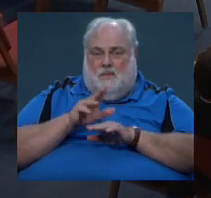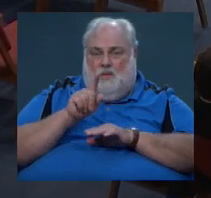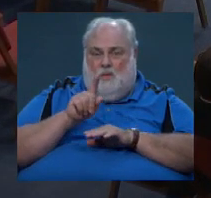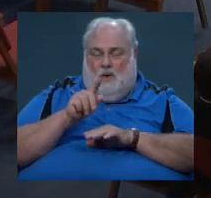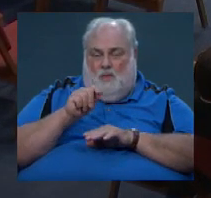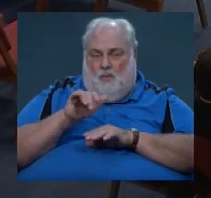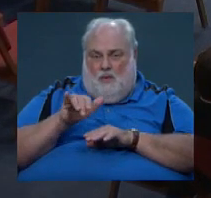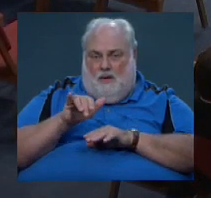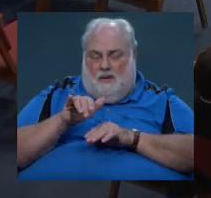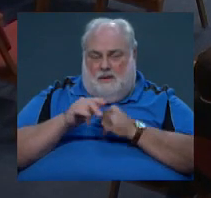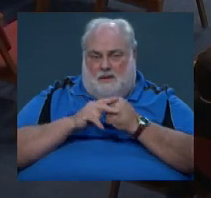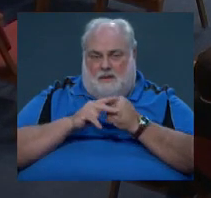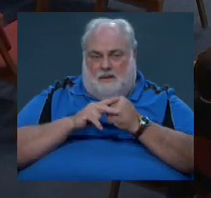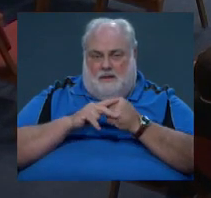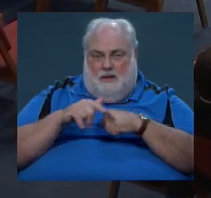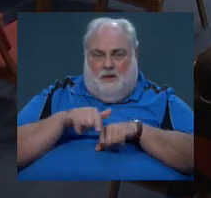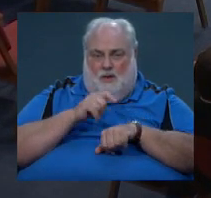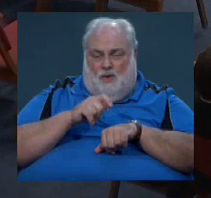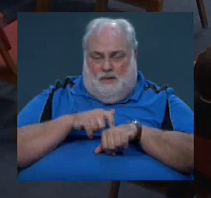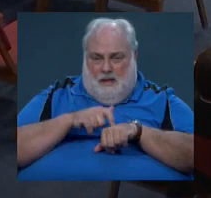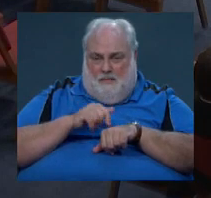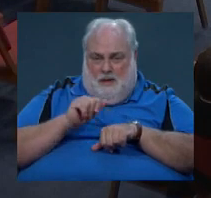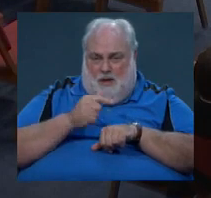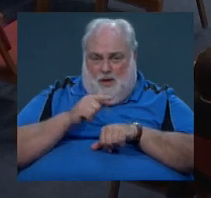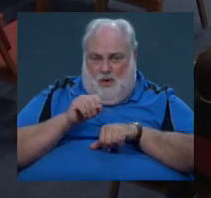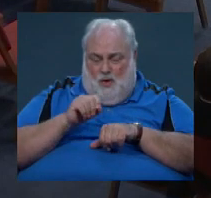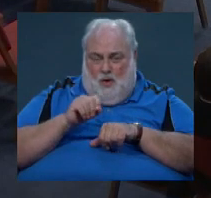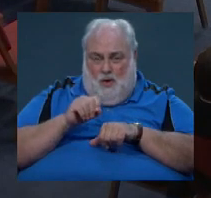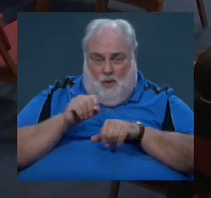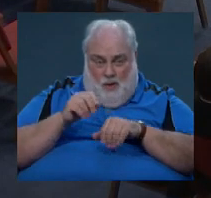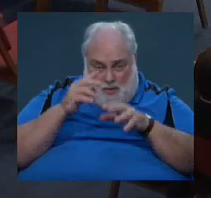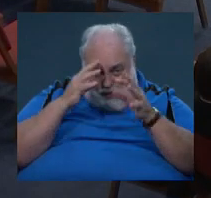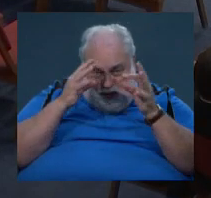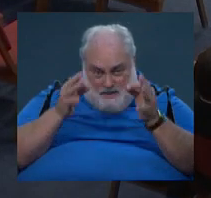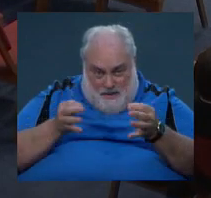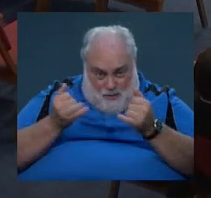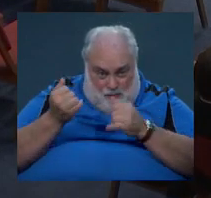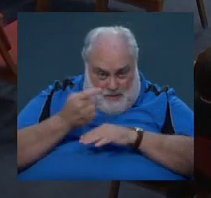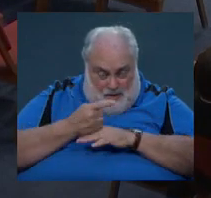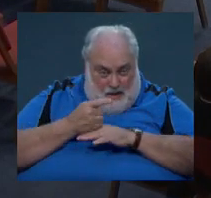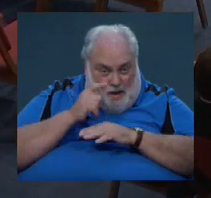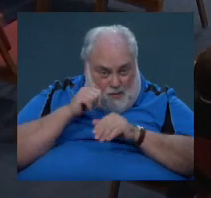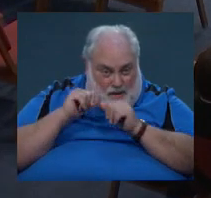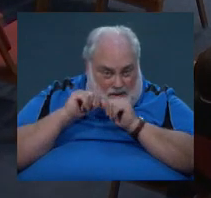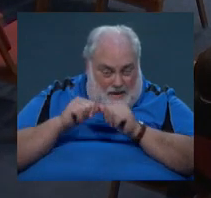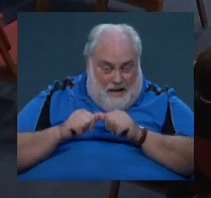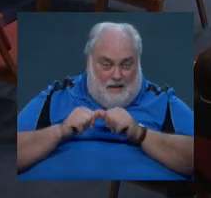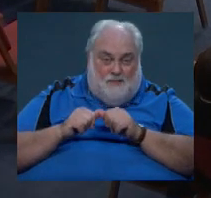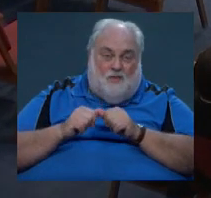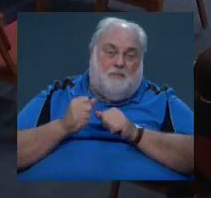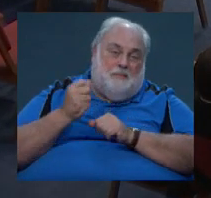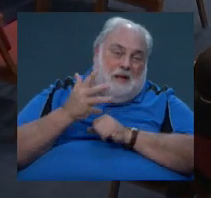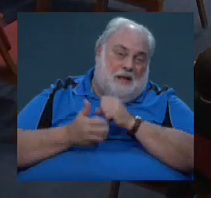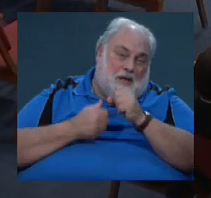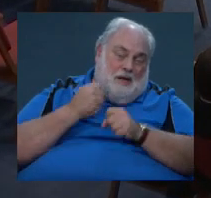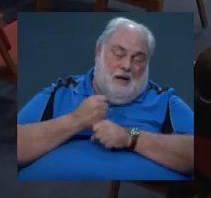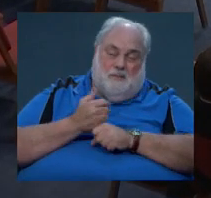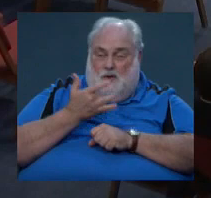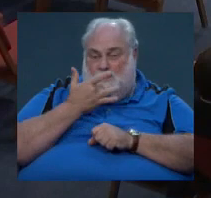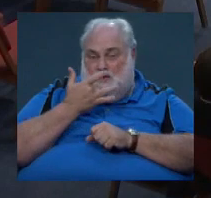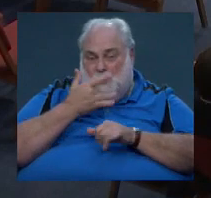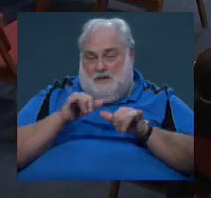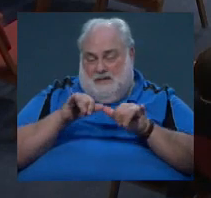because somebody saved the money a long time ago. What y'all decide today is going to last a century, and I would prefer